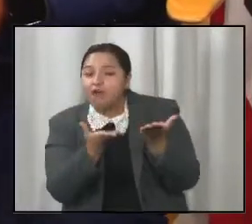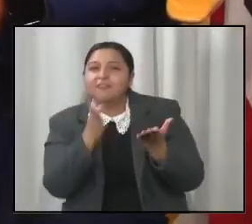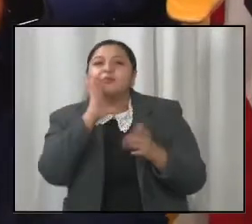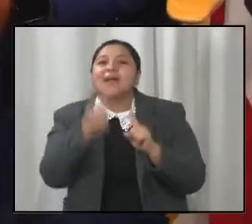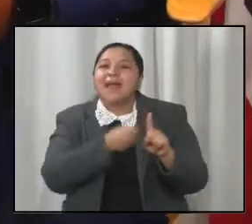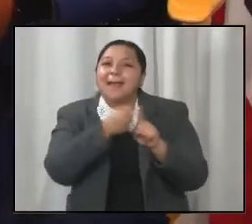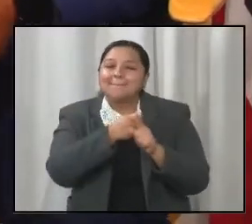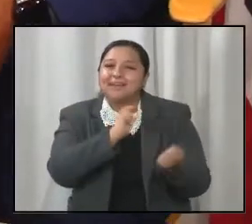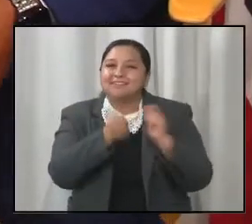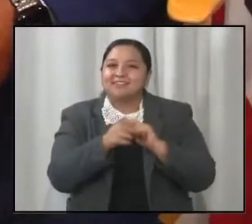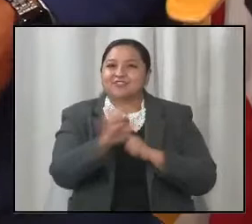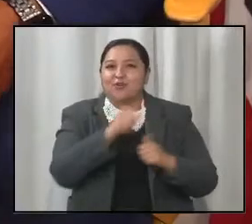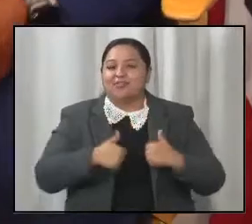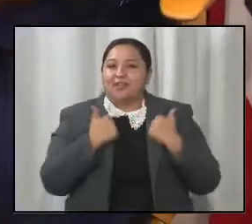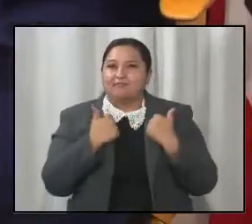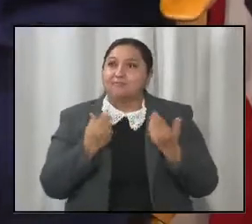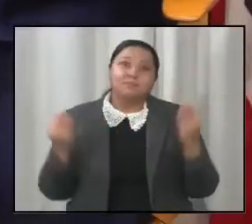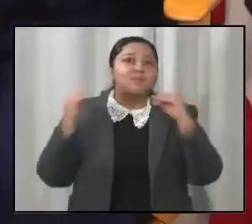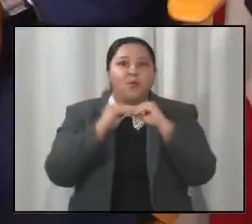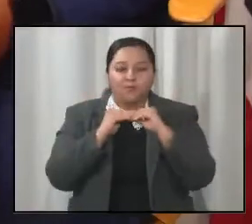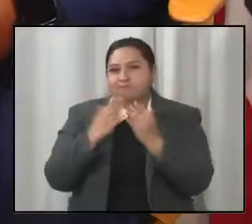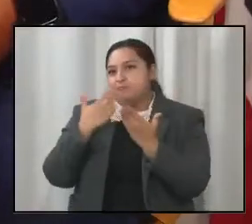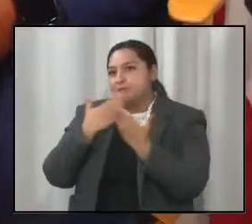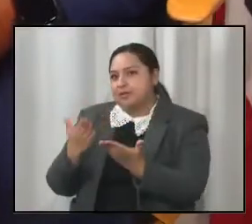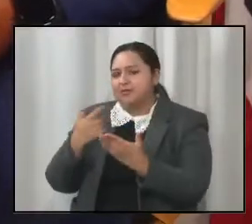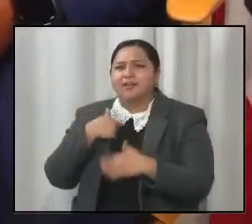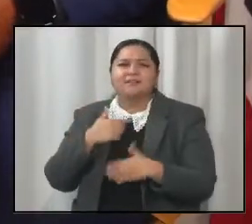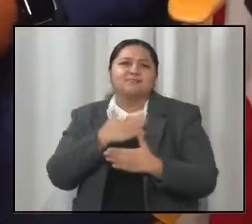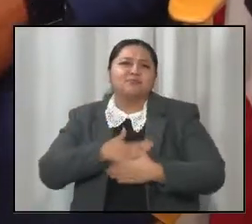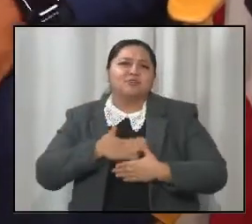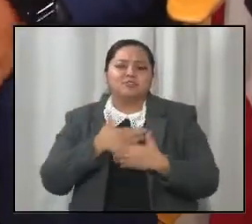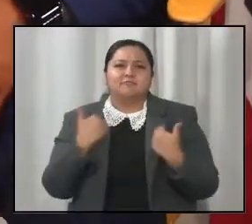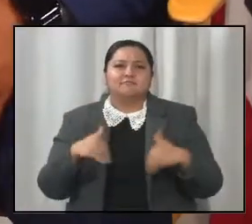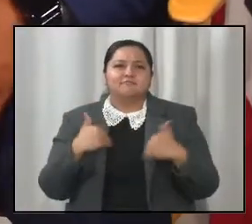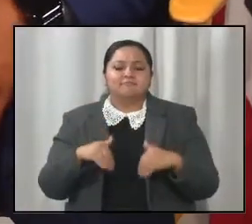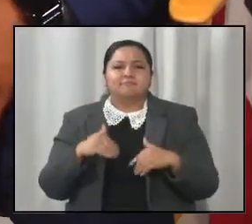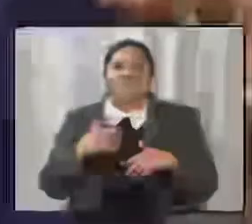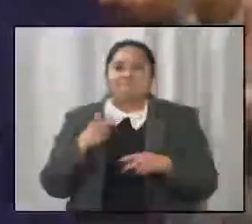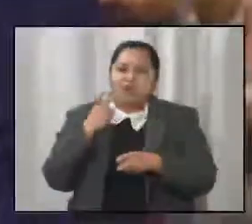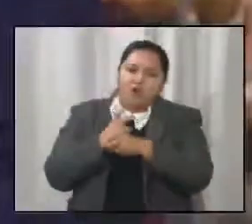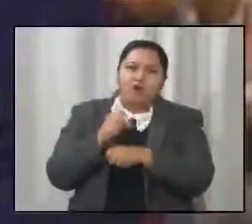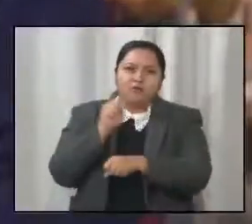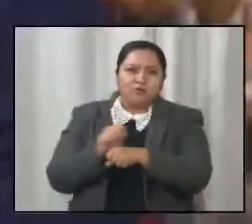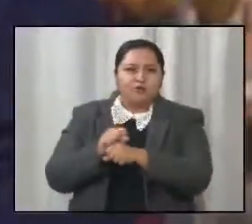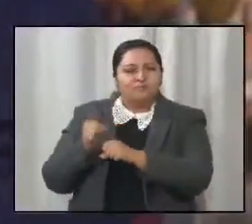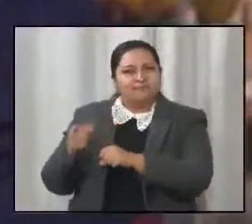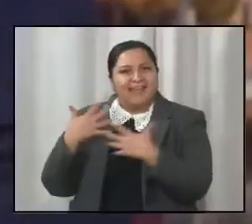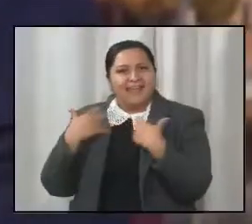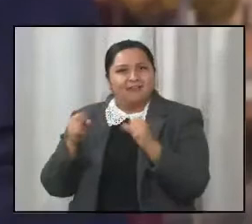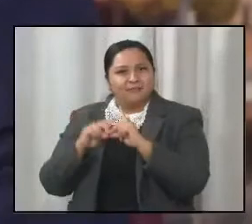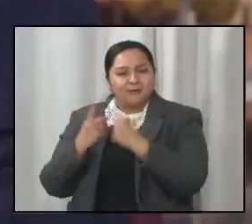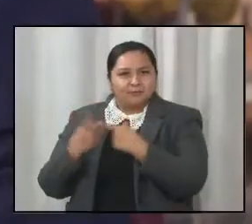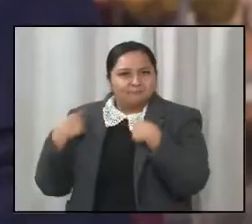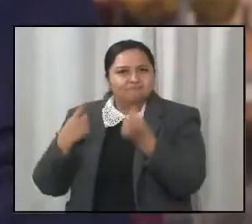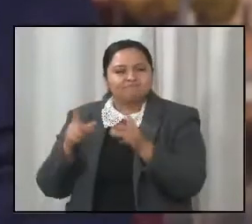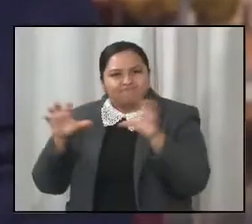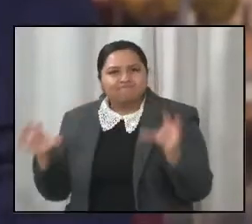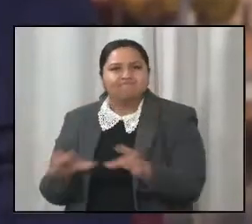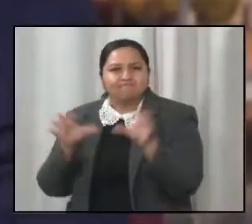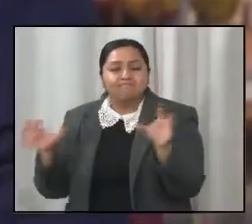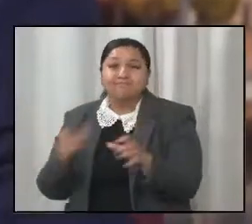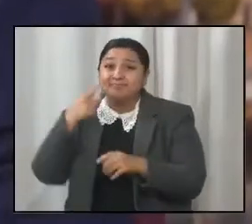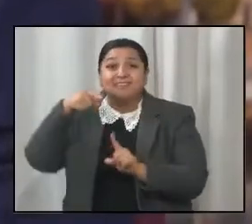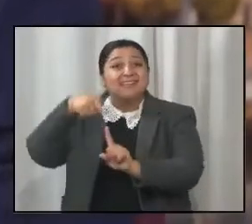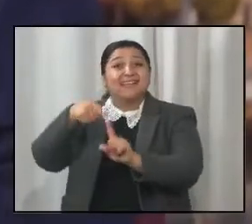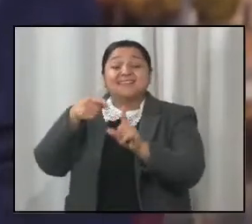lives. Thank you, Dalton. I appreciate the hard work that our health department is putting forward. Again, this is key information. We want the public to